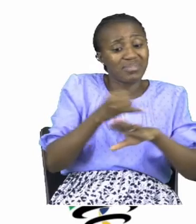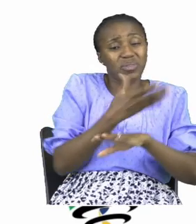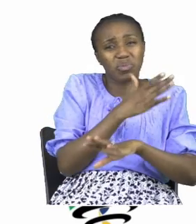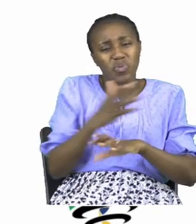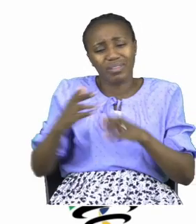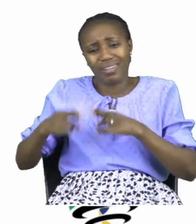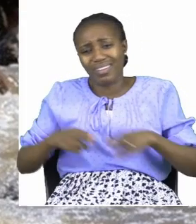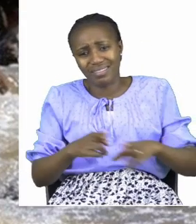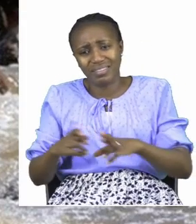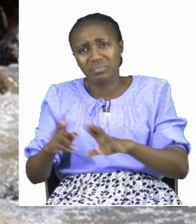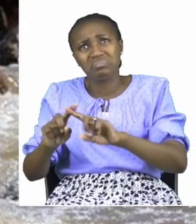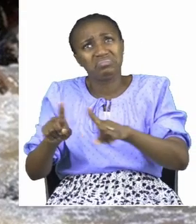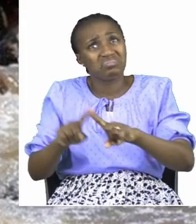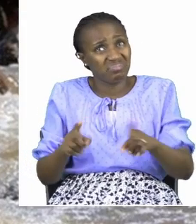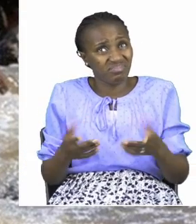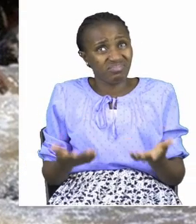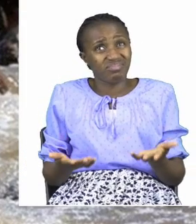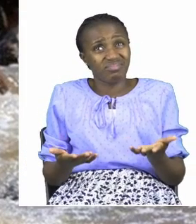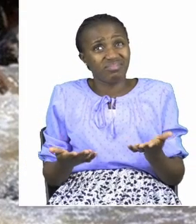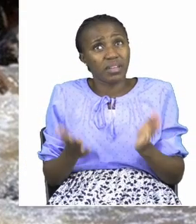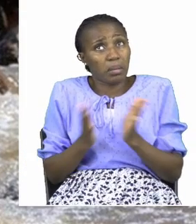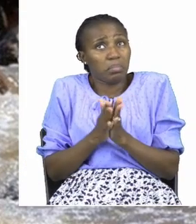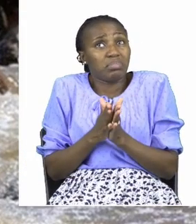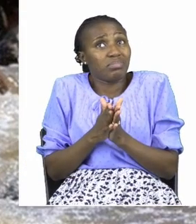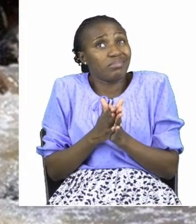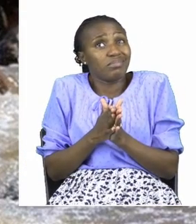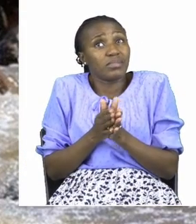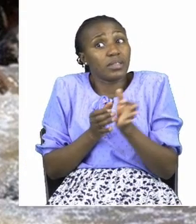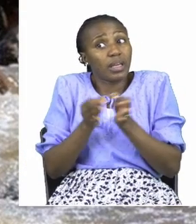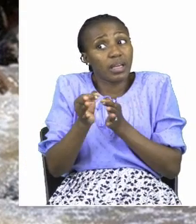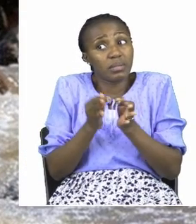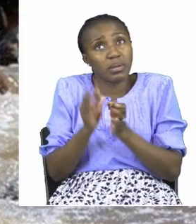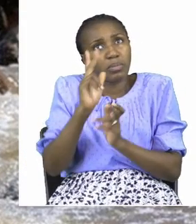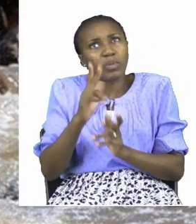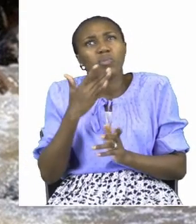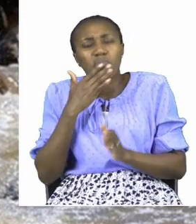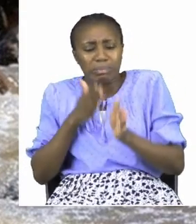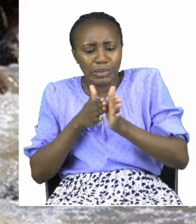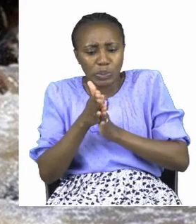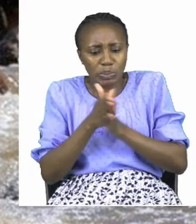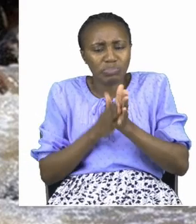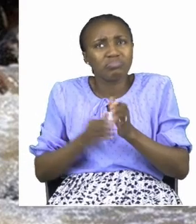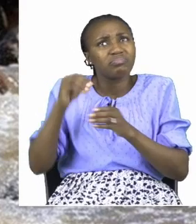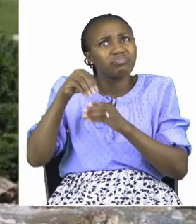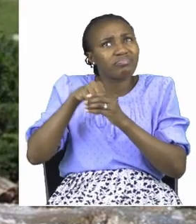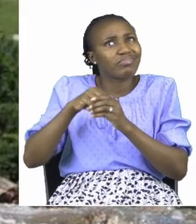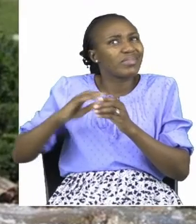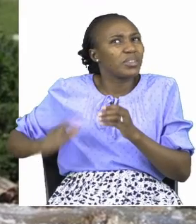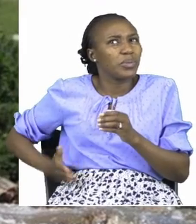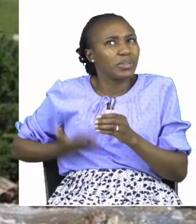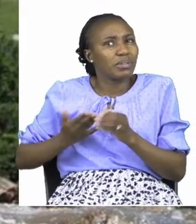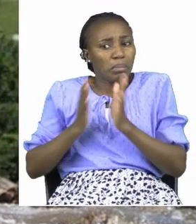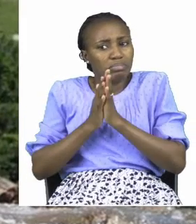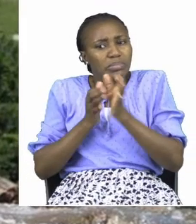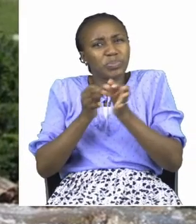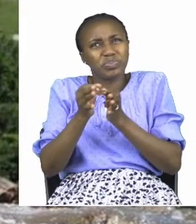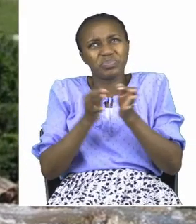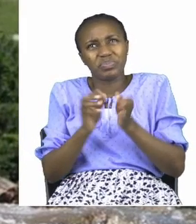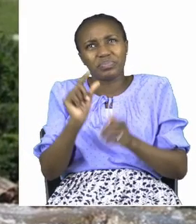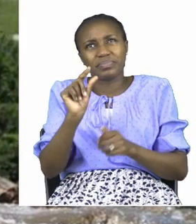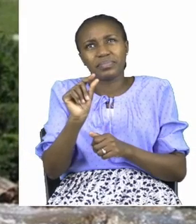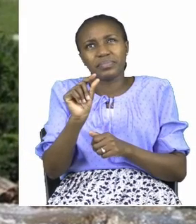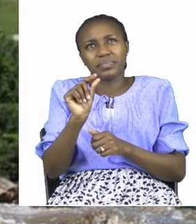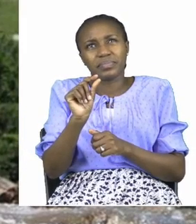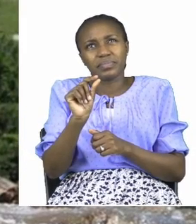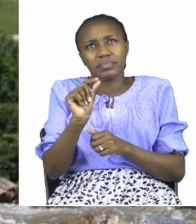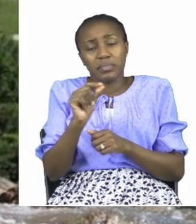rivers. Maybe just tell us a bit for people that are interested in getting into the sport. Are there